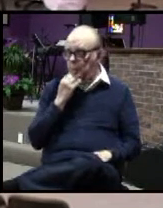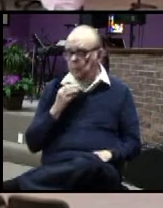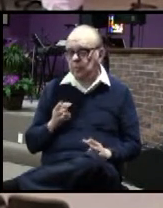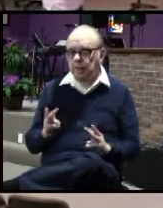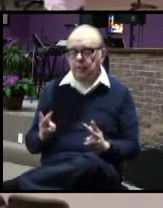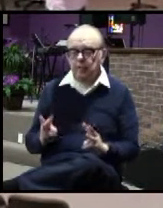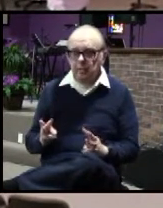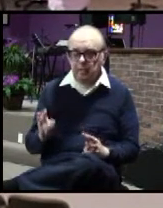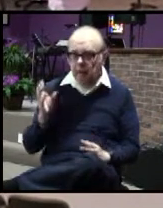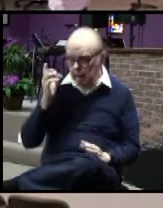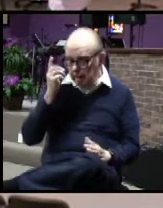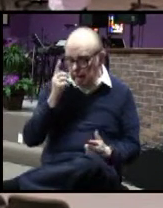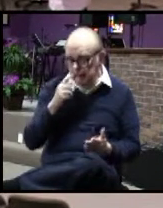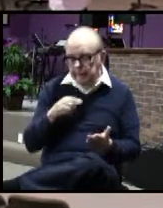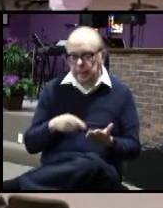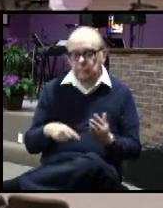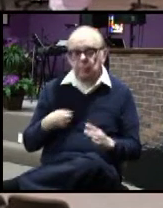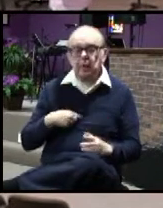guess what I'm going to become?